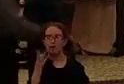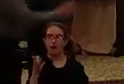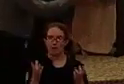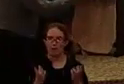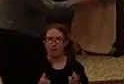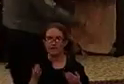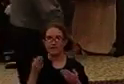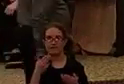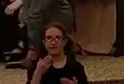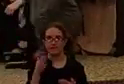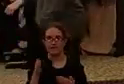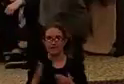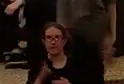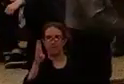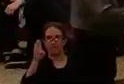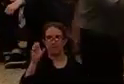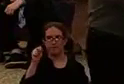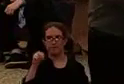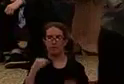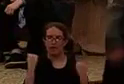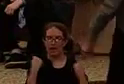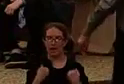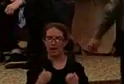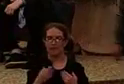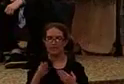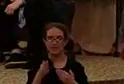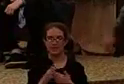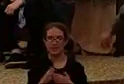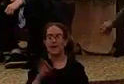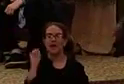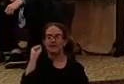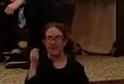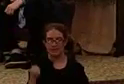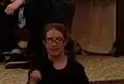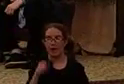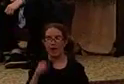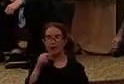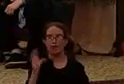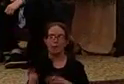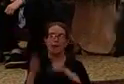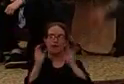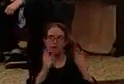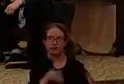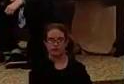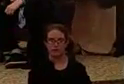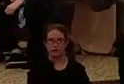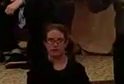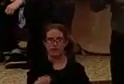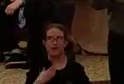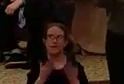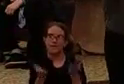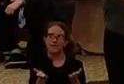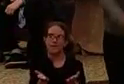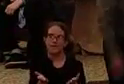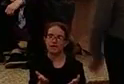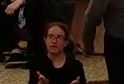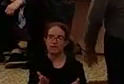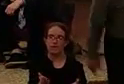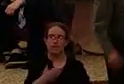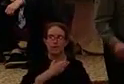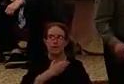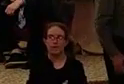want some of those beans. Could I have a few?" And he said, "Yes, I'll tell you what I'll do. If you'll just give me